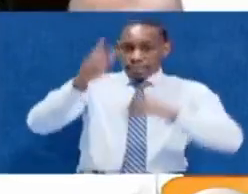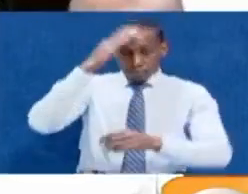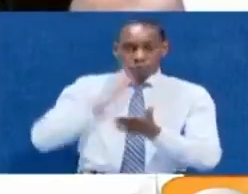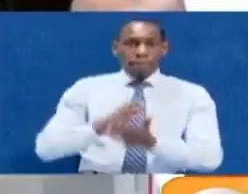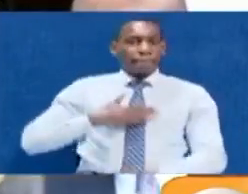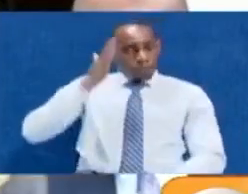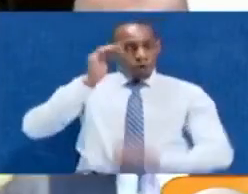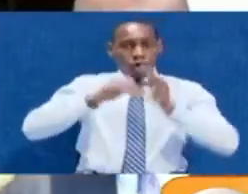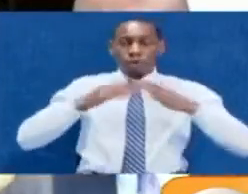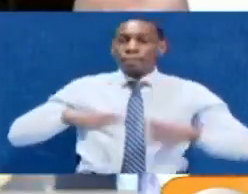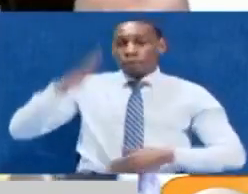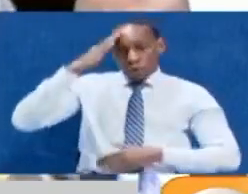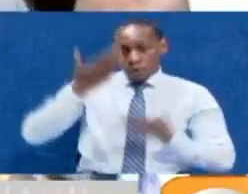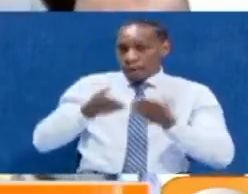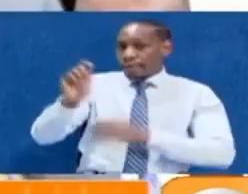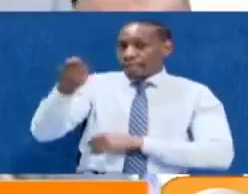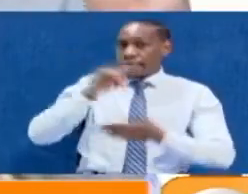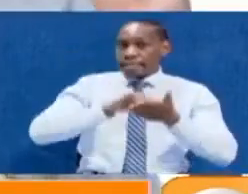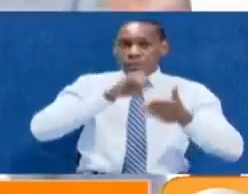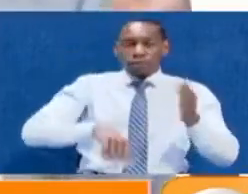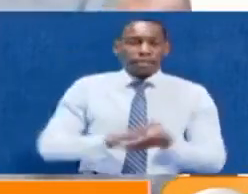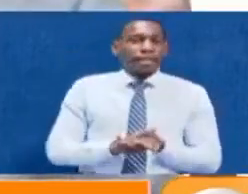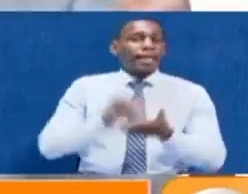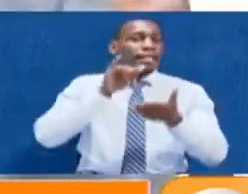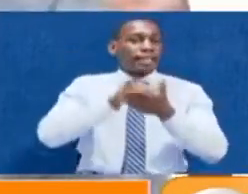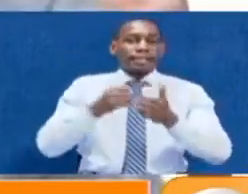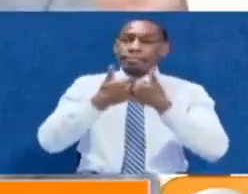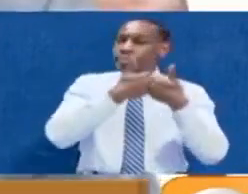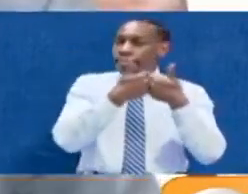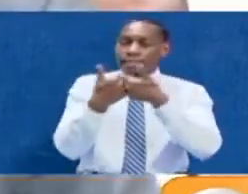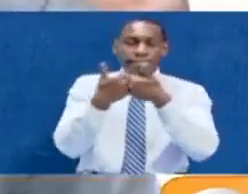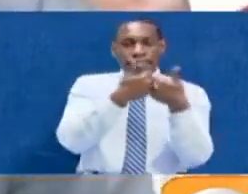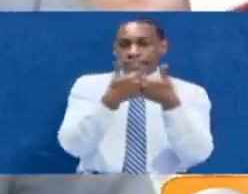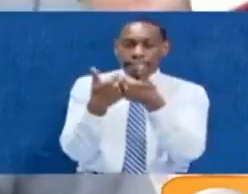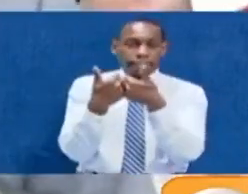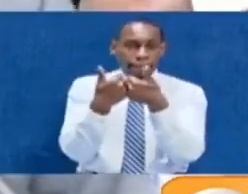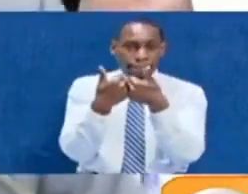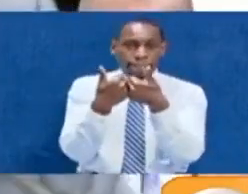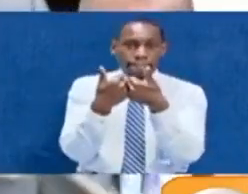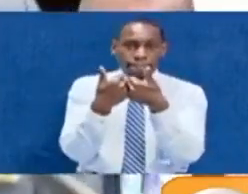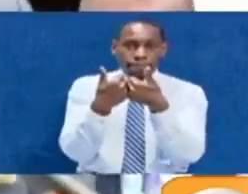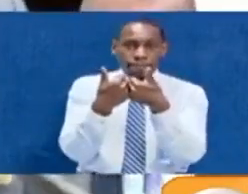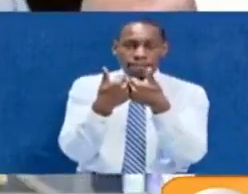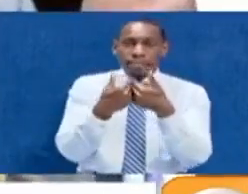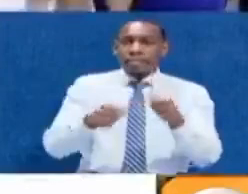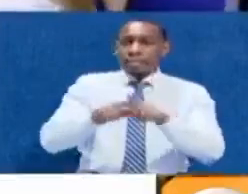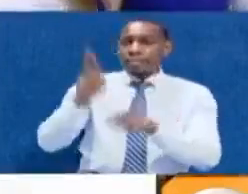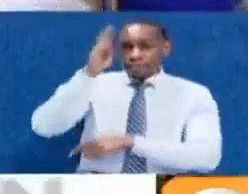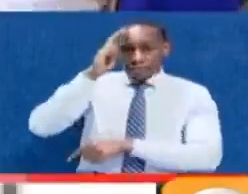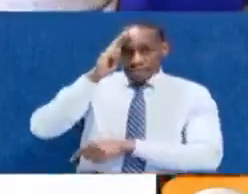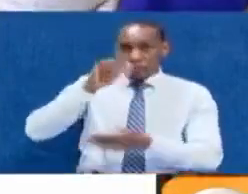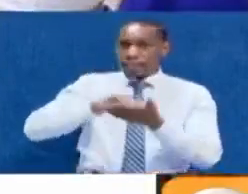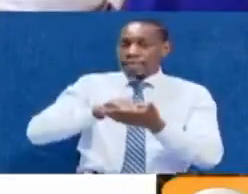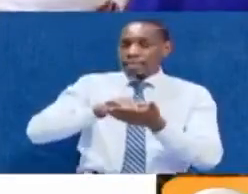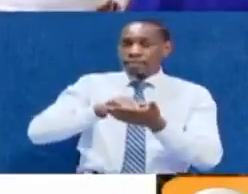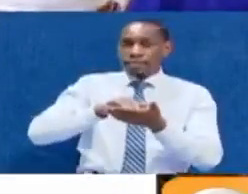everybody knows in this country, that is going to be a challenge. The more reason why we must make sure that the masks